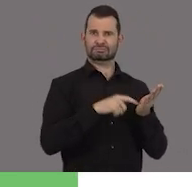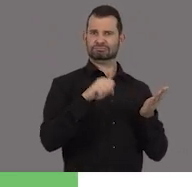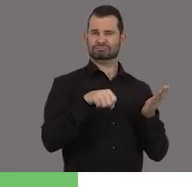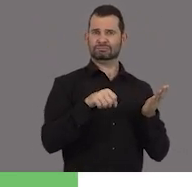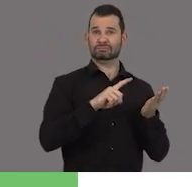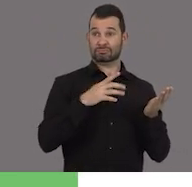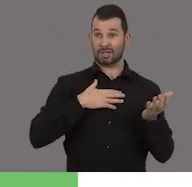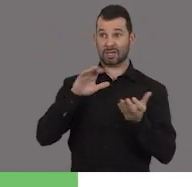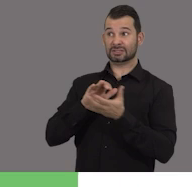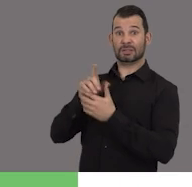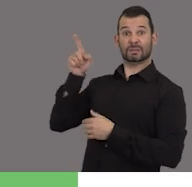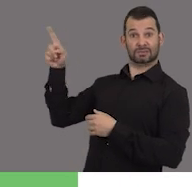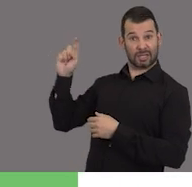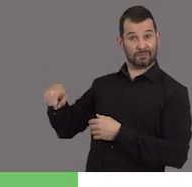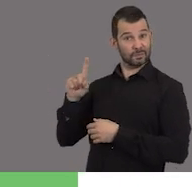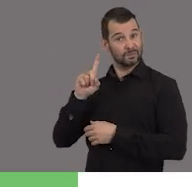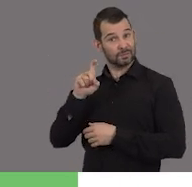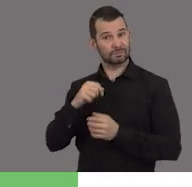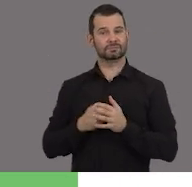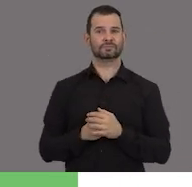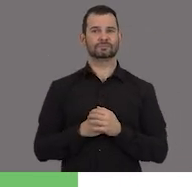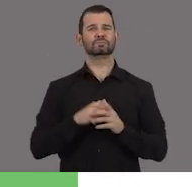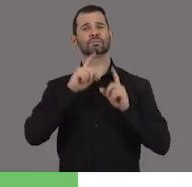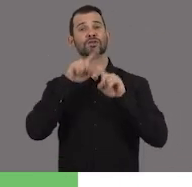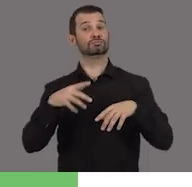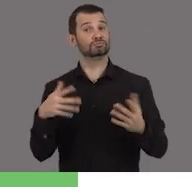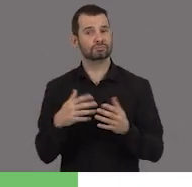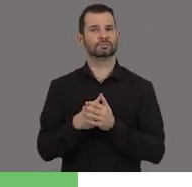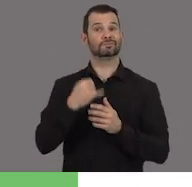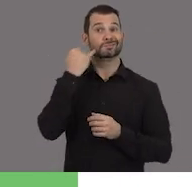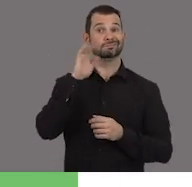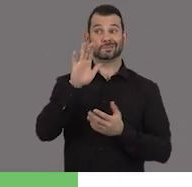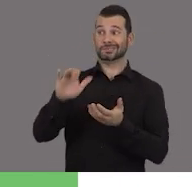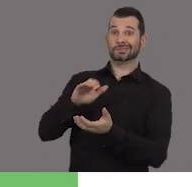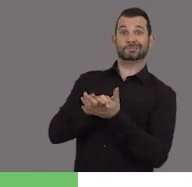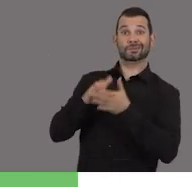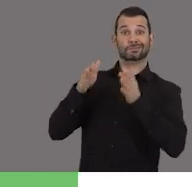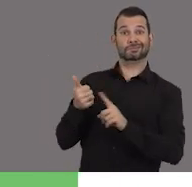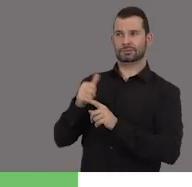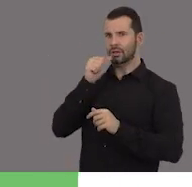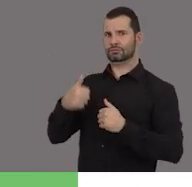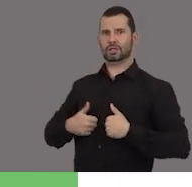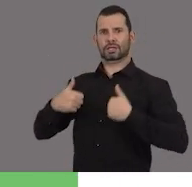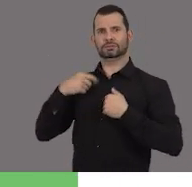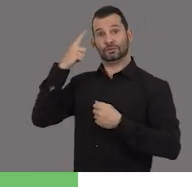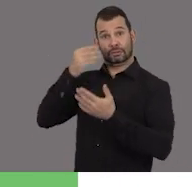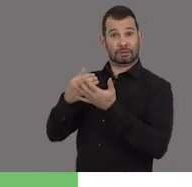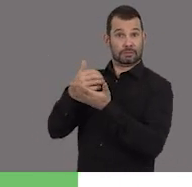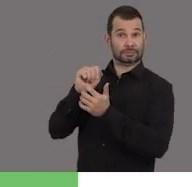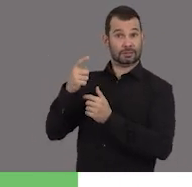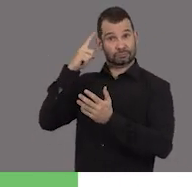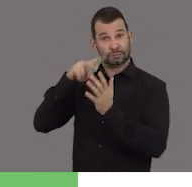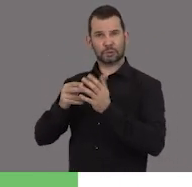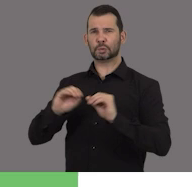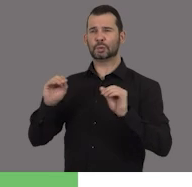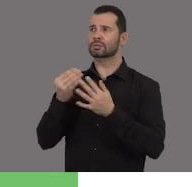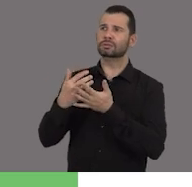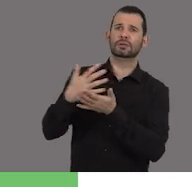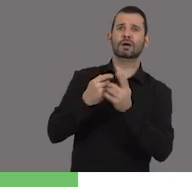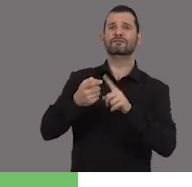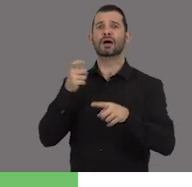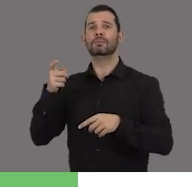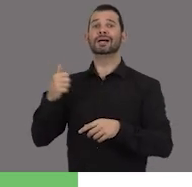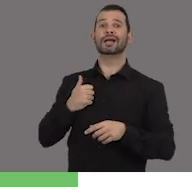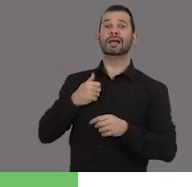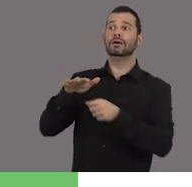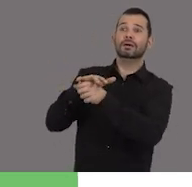taxes, but does my spouse? The answer is, if your spouse is a non-resident for income tax purposes